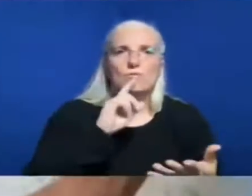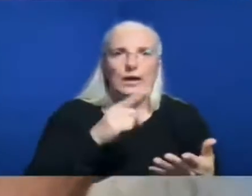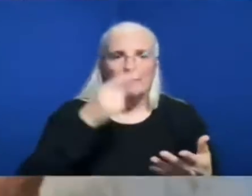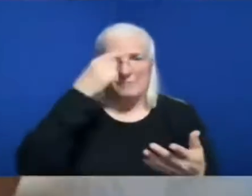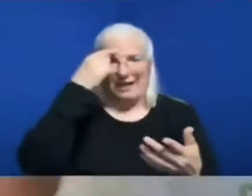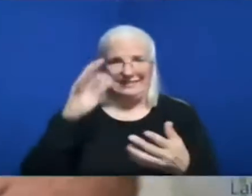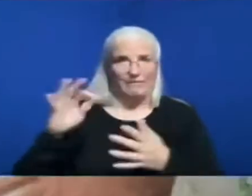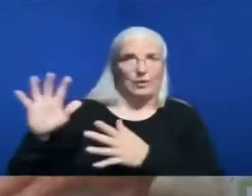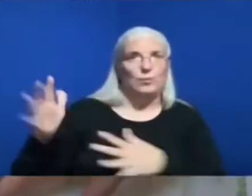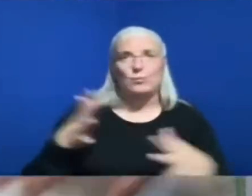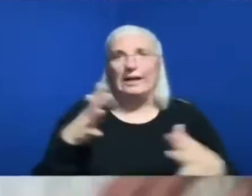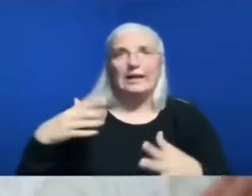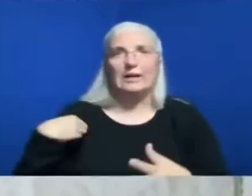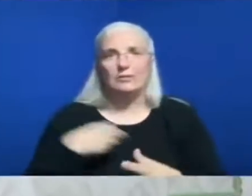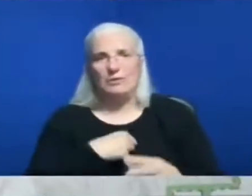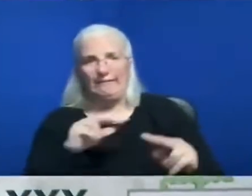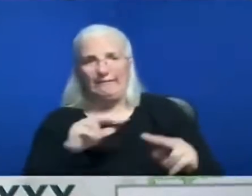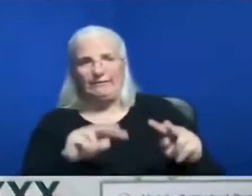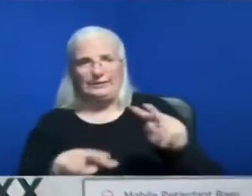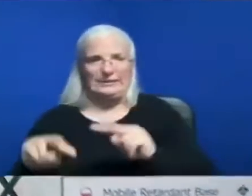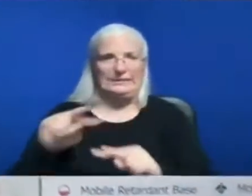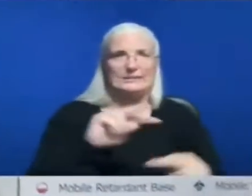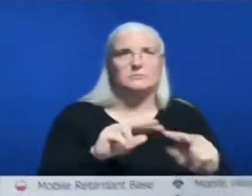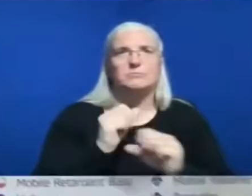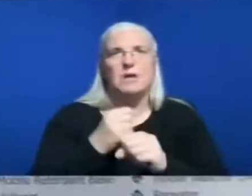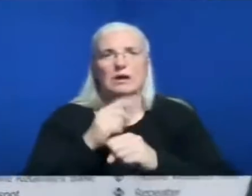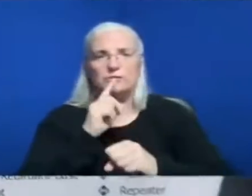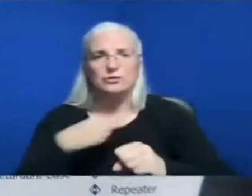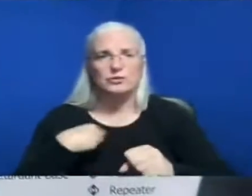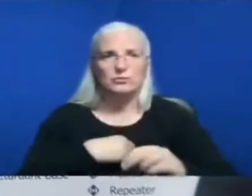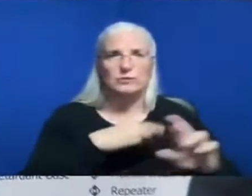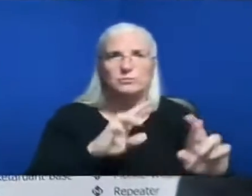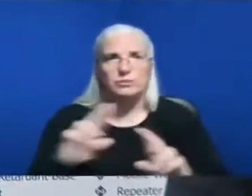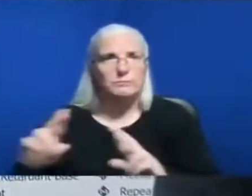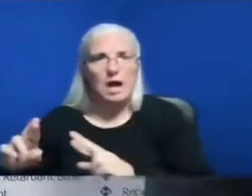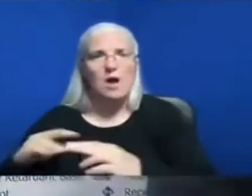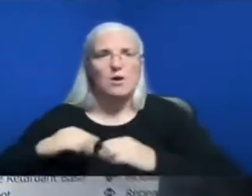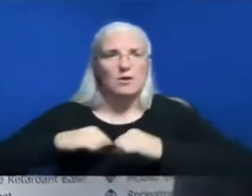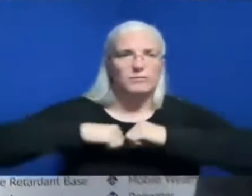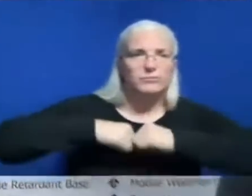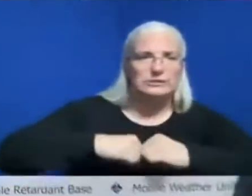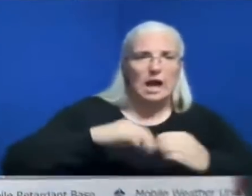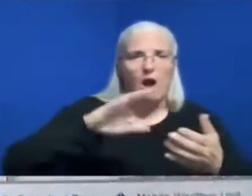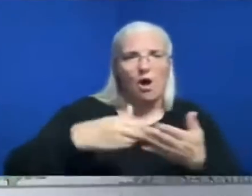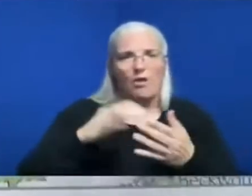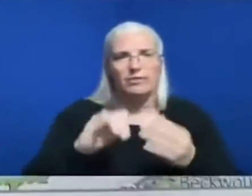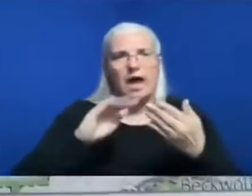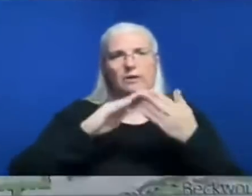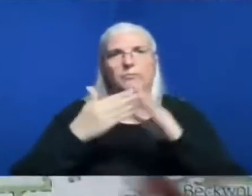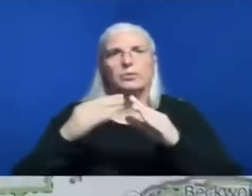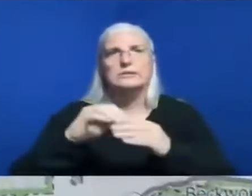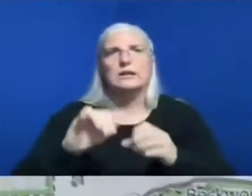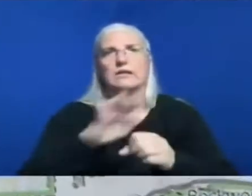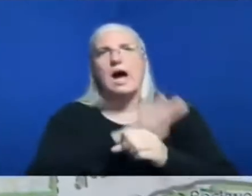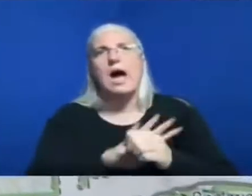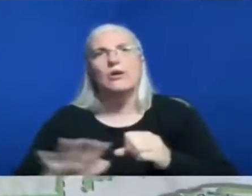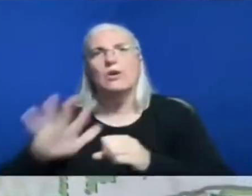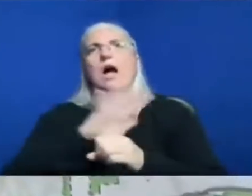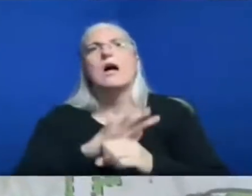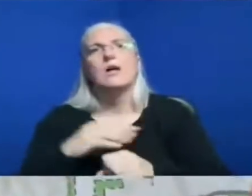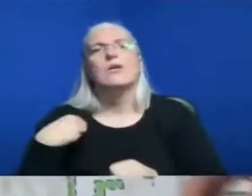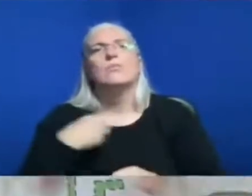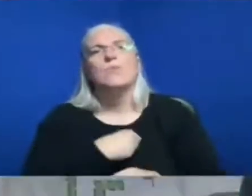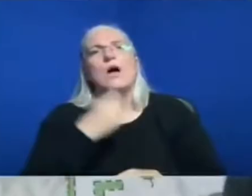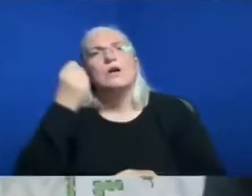Spring Garden, Cromberg, Sloat, and all the way out to Portola. We understand that the fire can move different directions, so there's different warnings that are put into